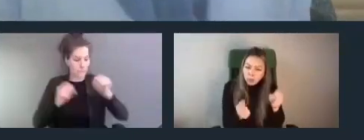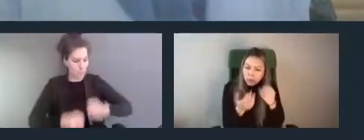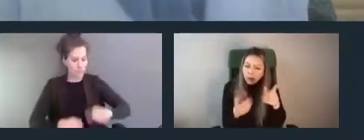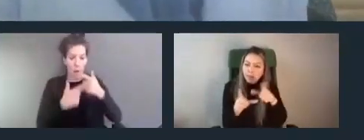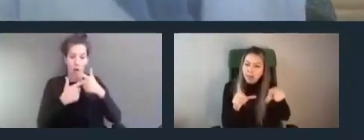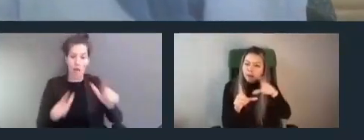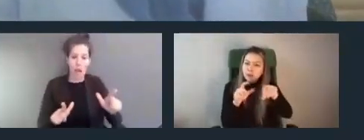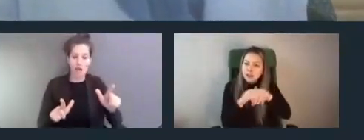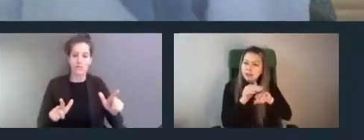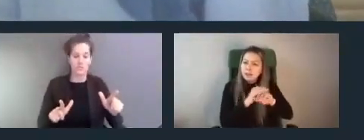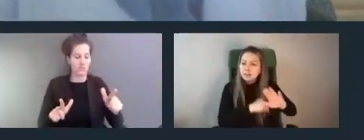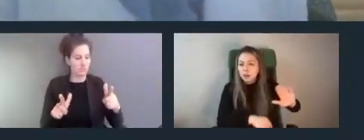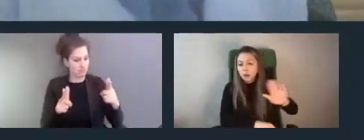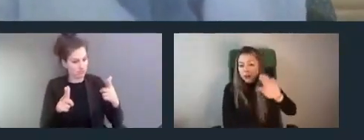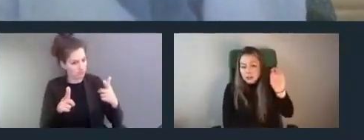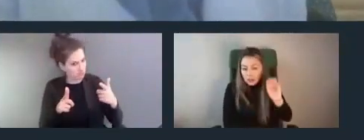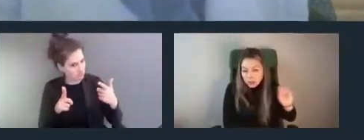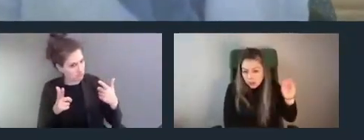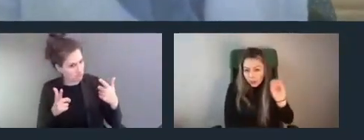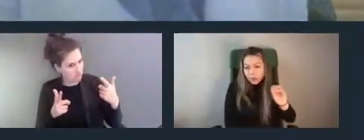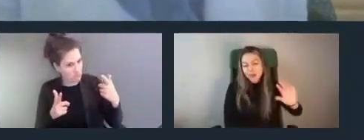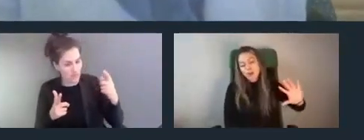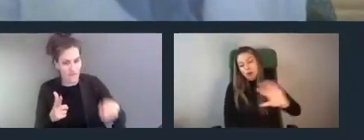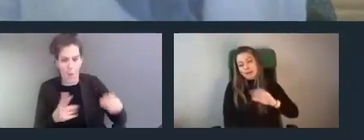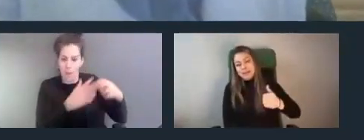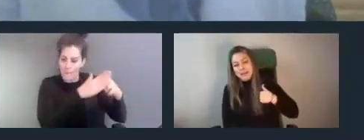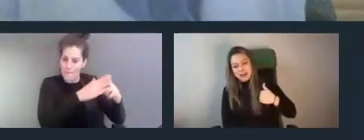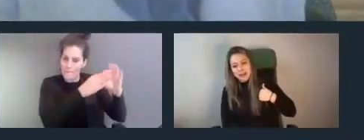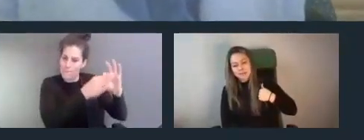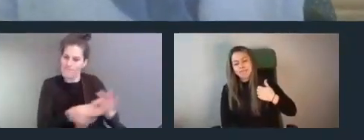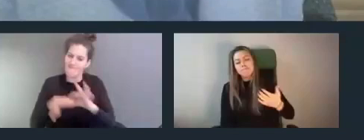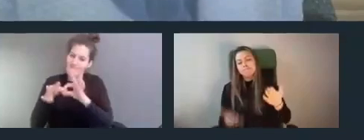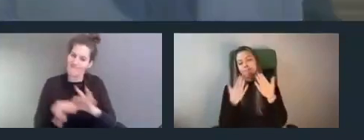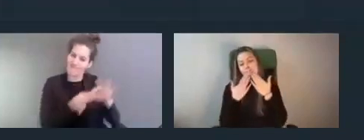very much, and it's such a delight for me to join you all this afternoon.